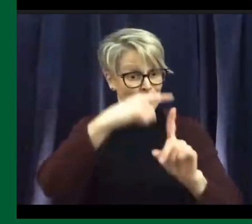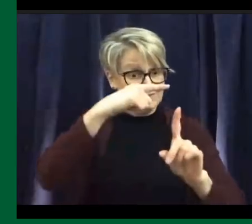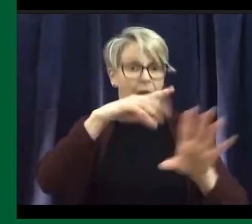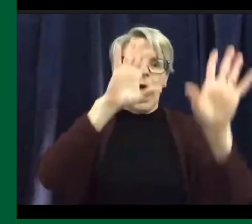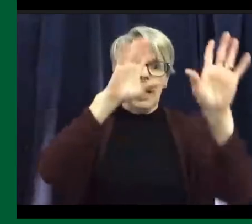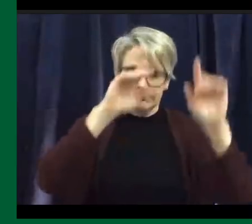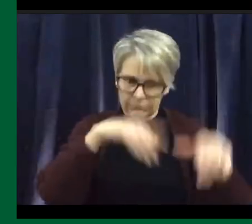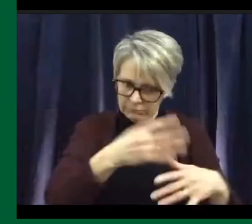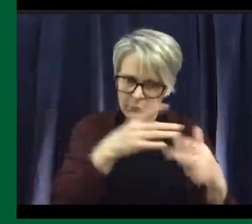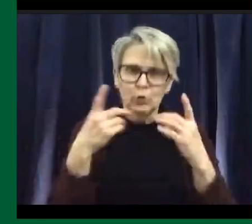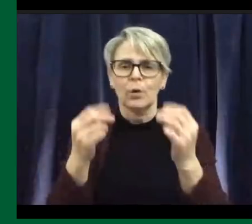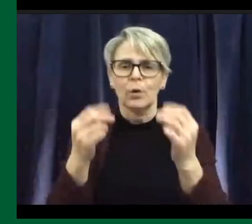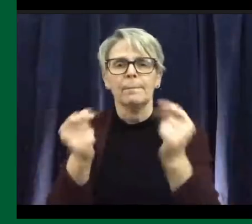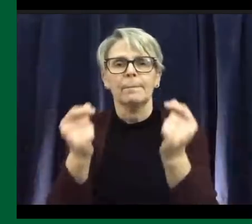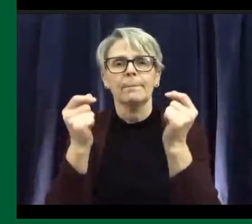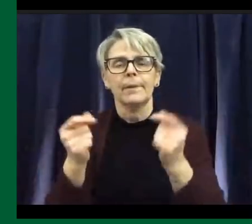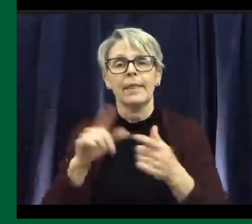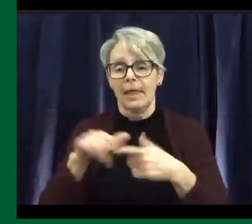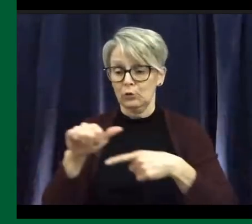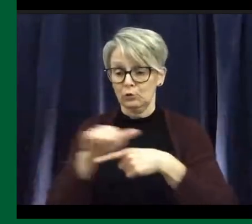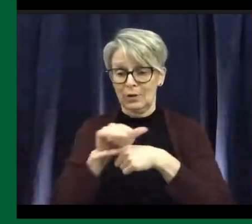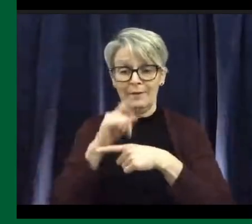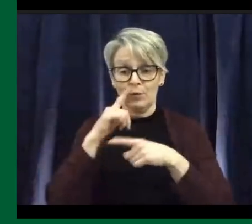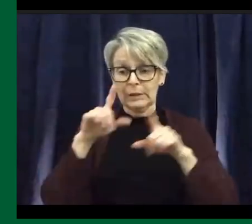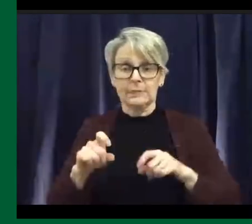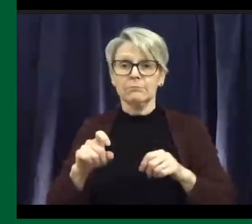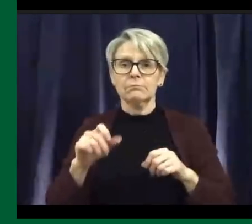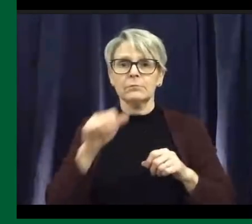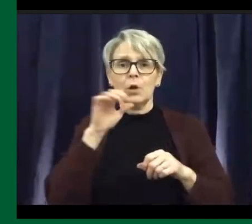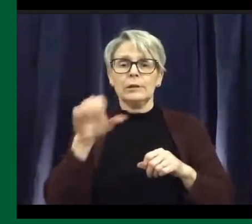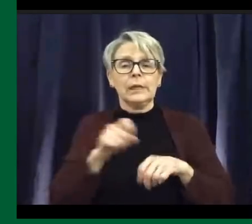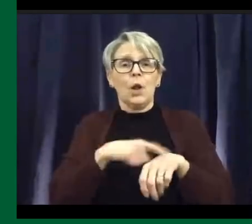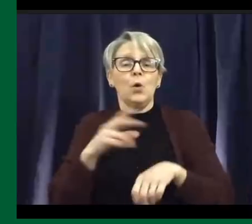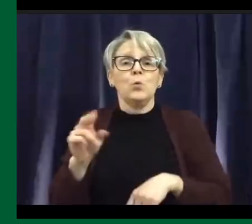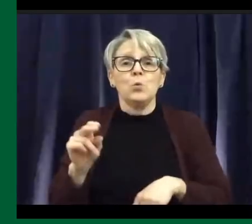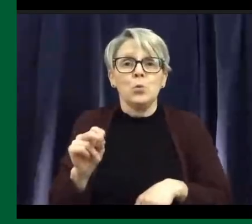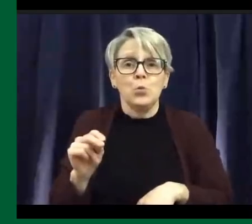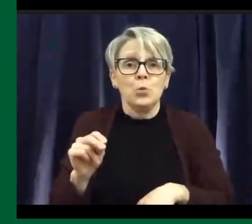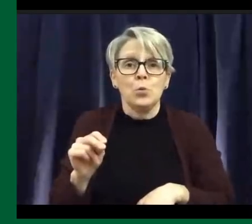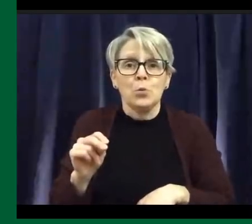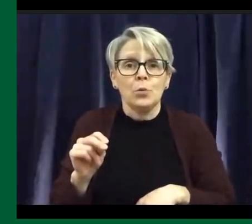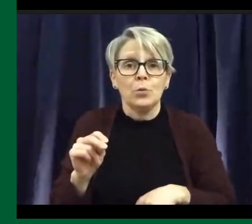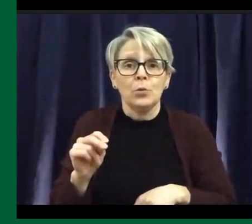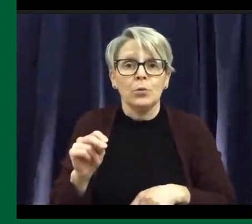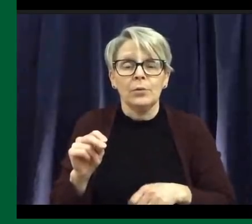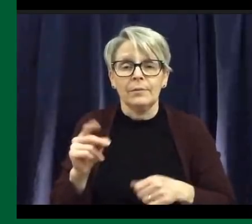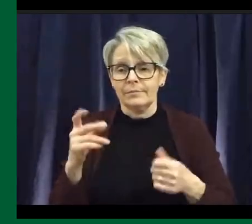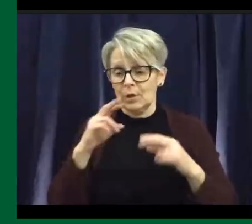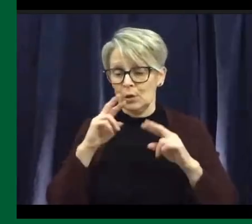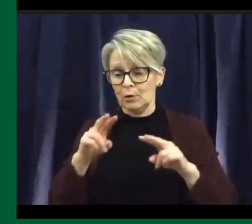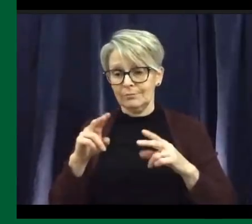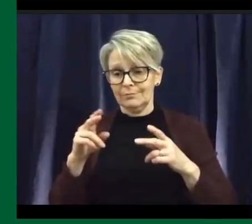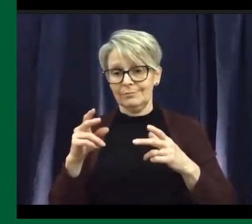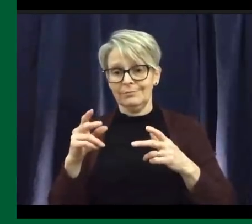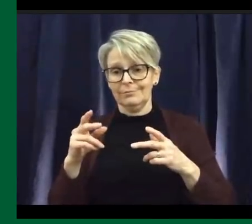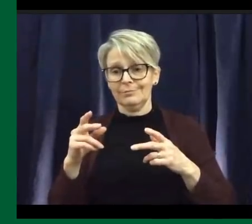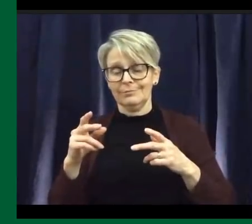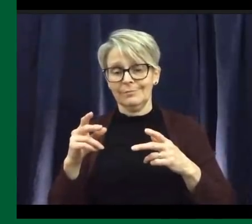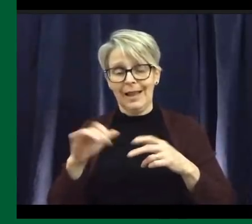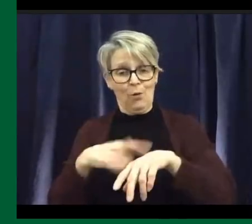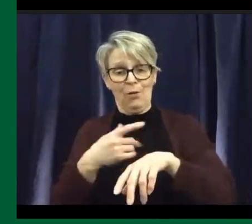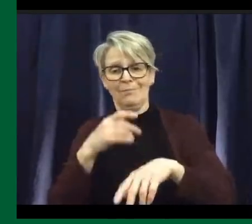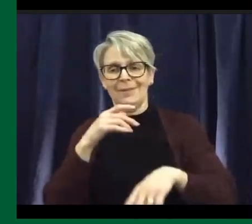point of care test, doesn't take long. Derek might be able to give you a better idea of how long it's taken us to train somebody, but it's the